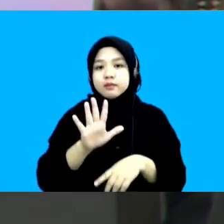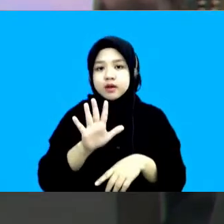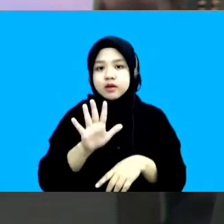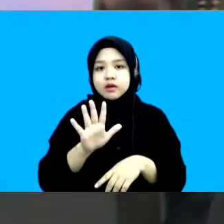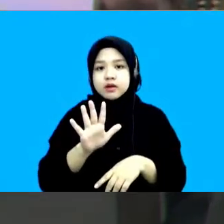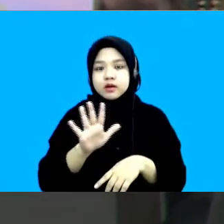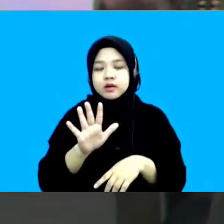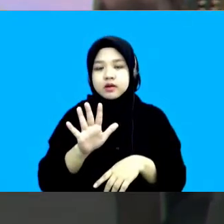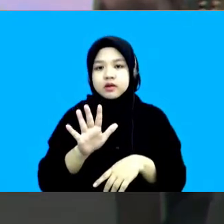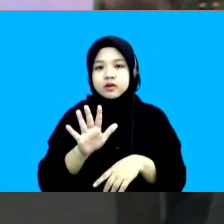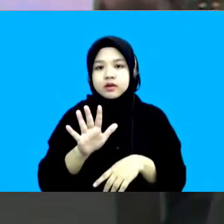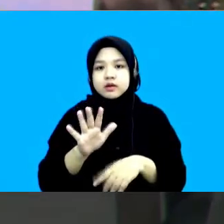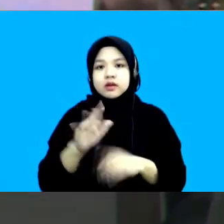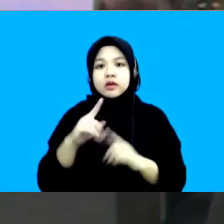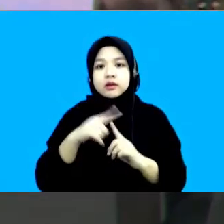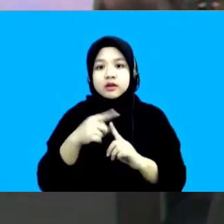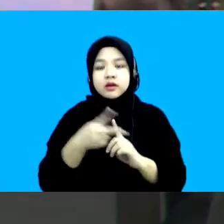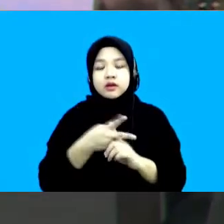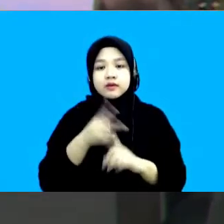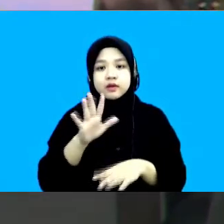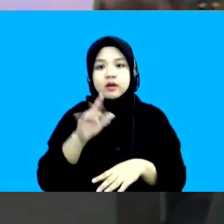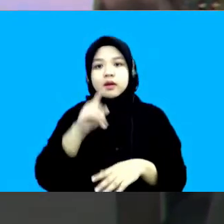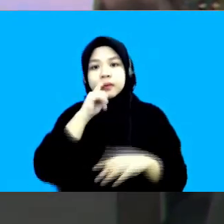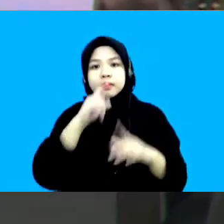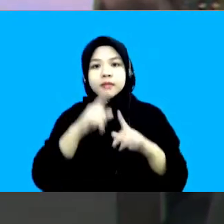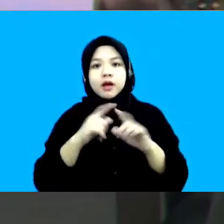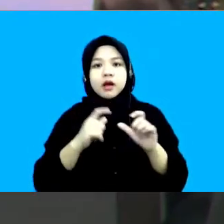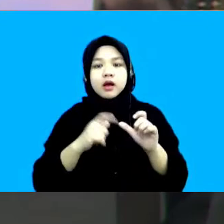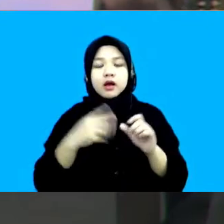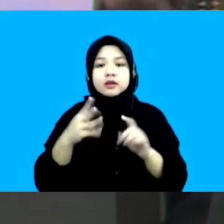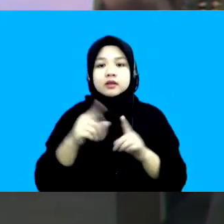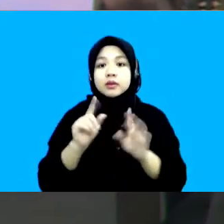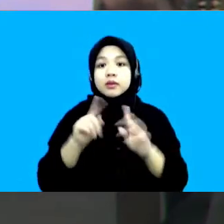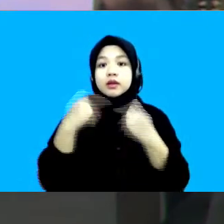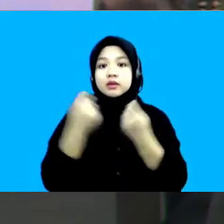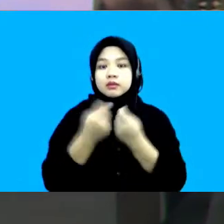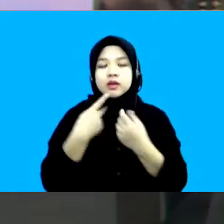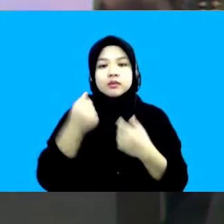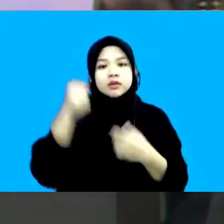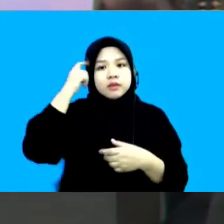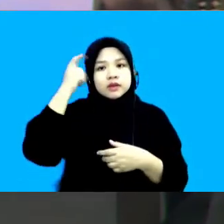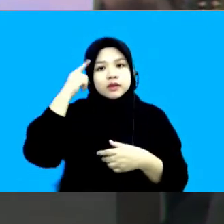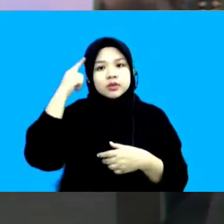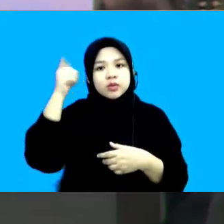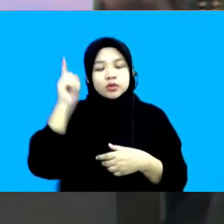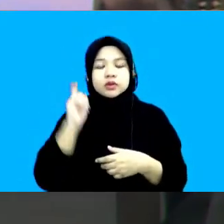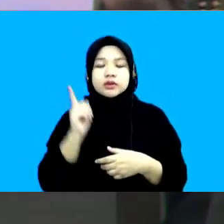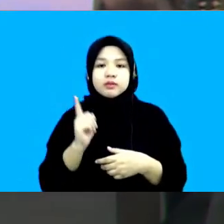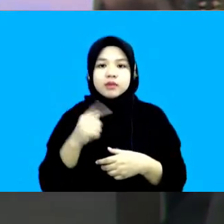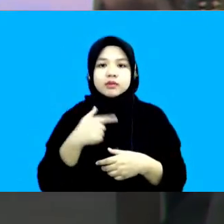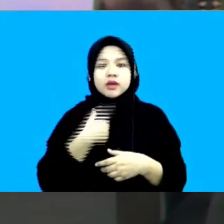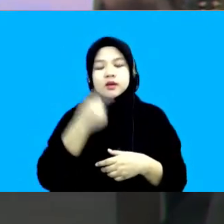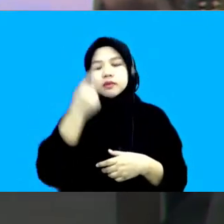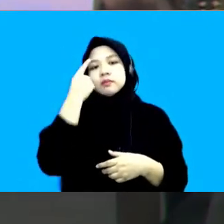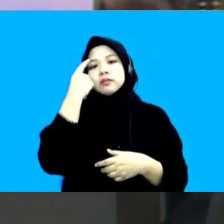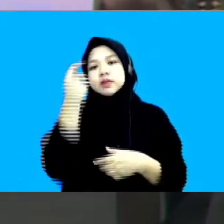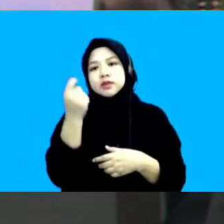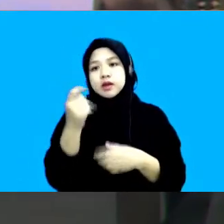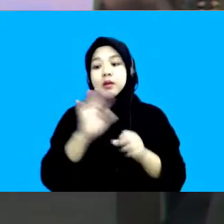will function, right? In this particular context, I don't think the sort of like